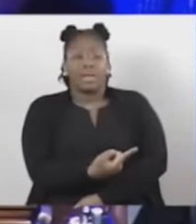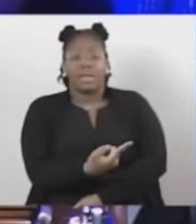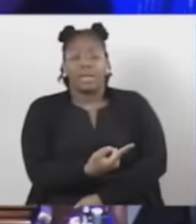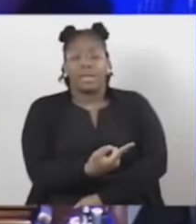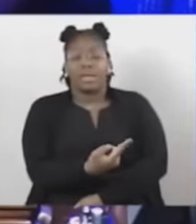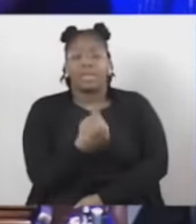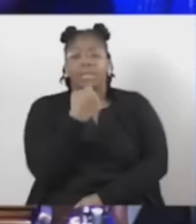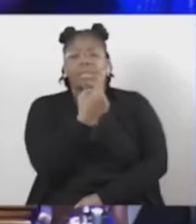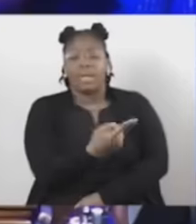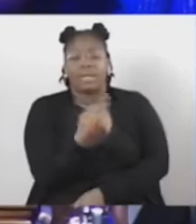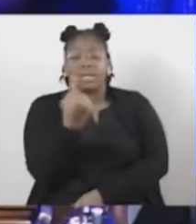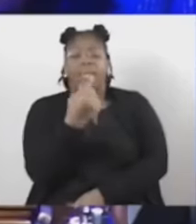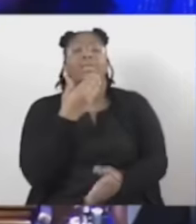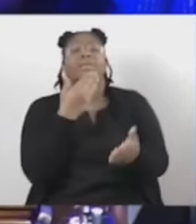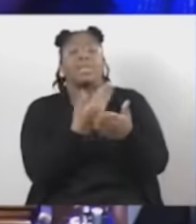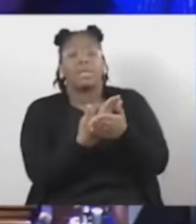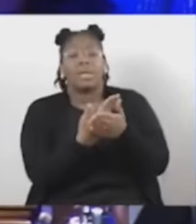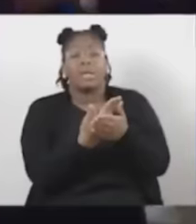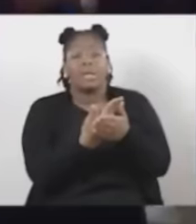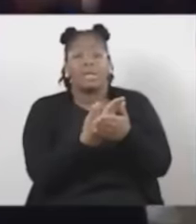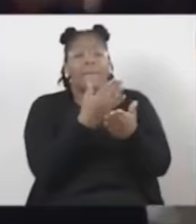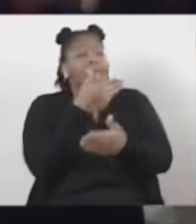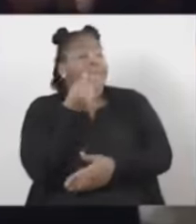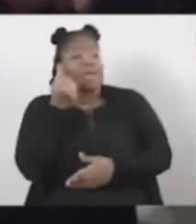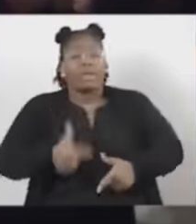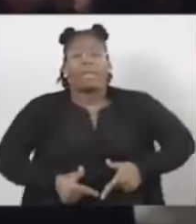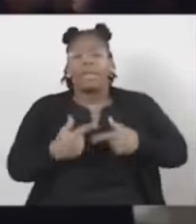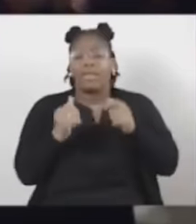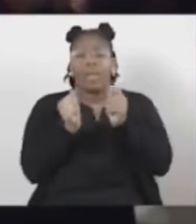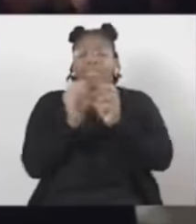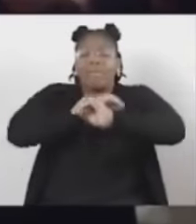with God not saying anything to you at all.